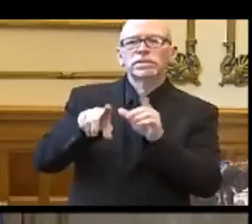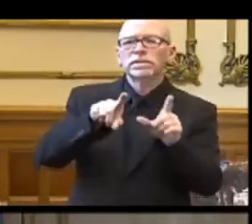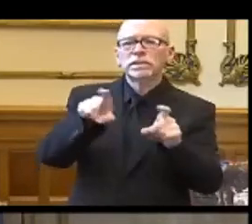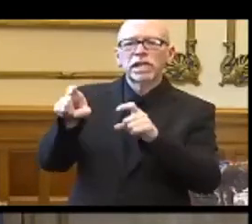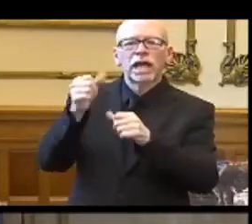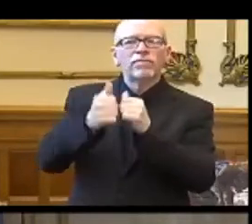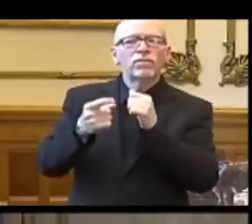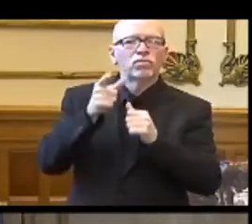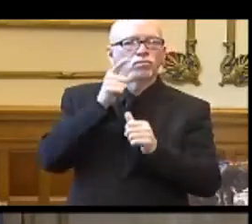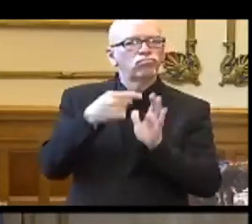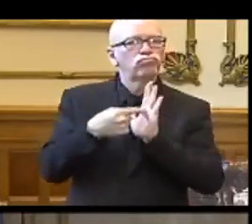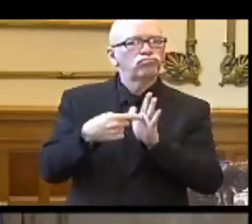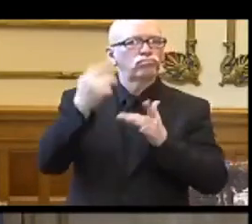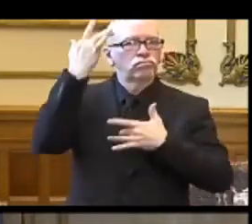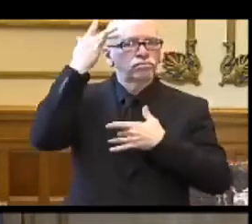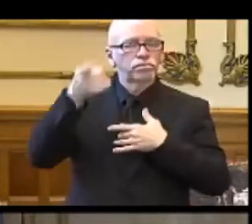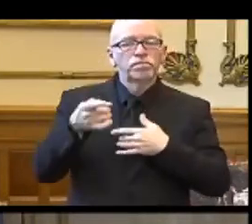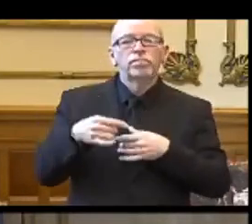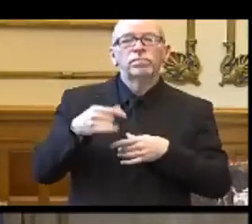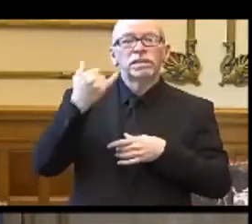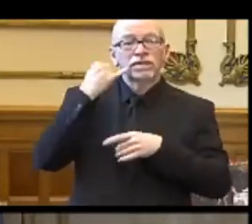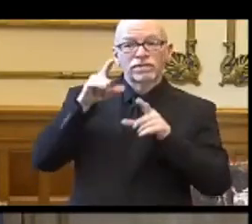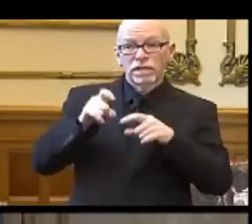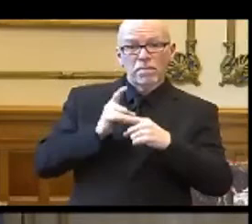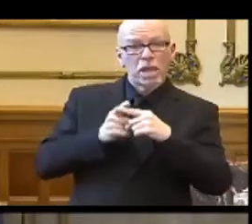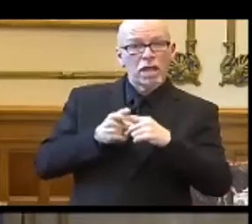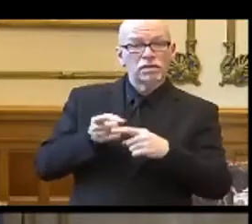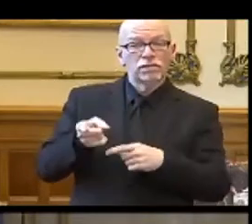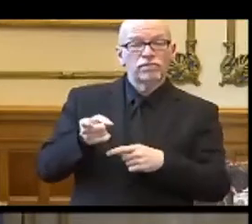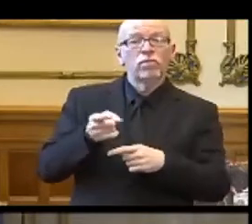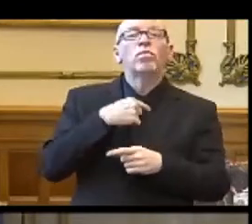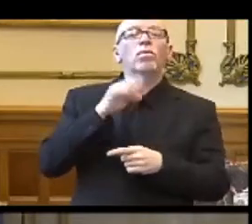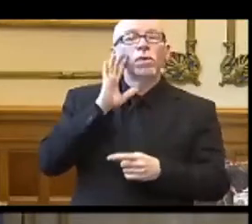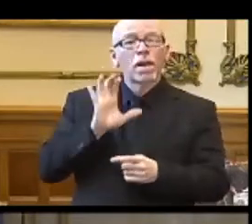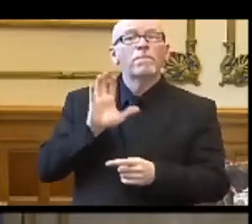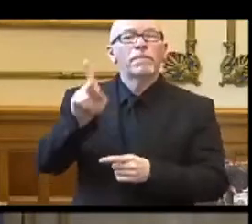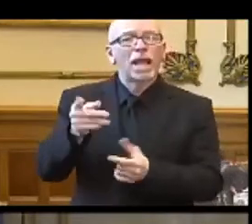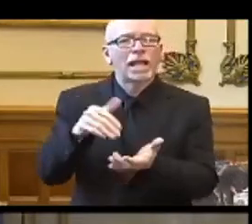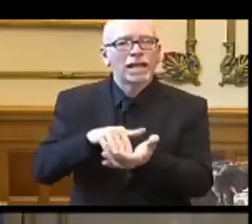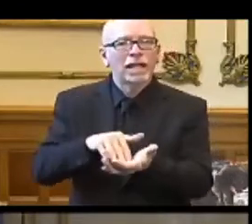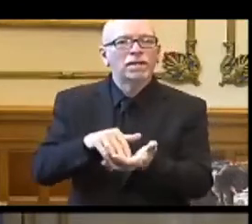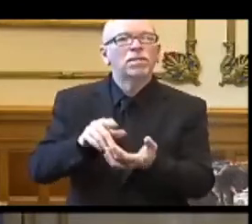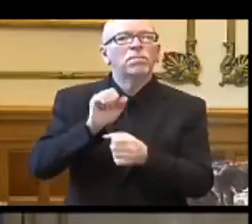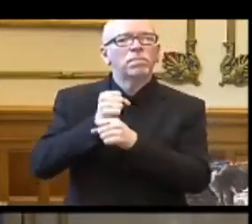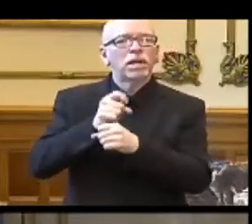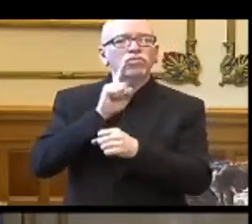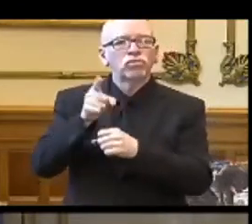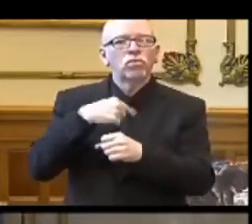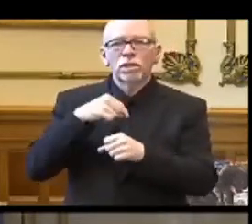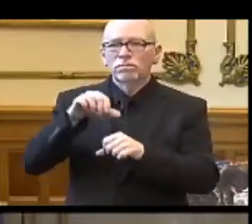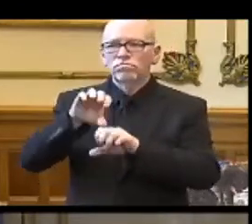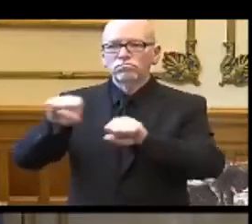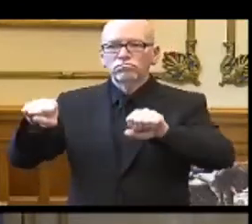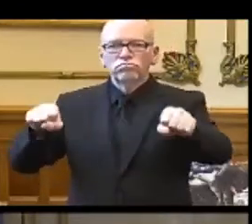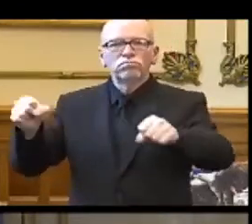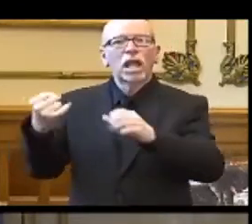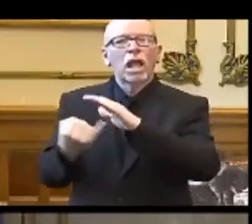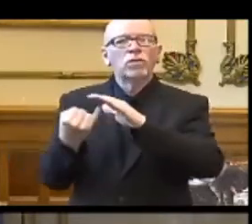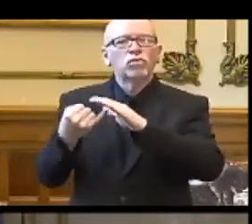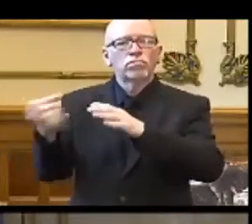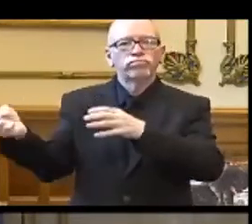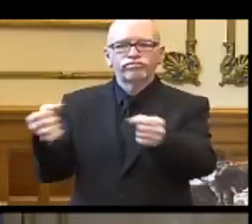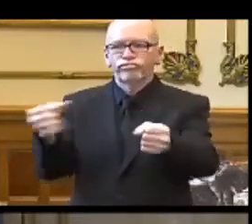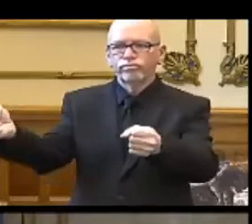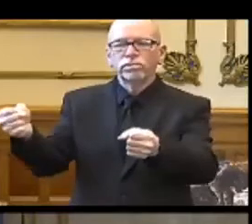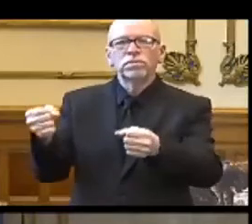who is symptomatic. If those tests come back positive, we go back in and we make sure that we can isolate anybody who's positive,